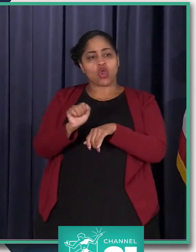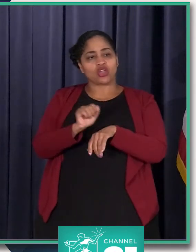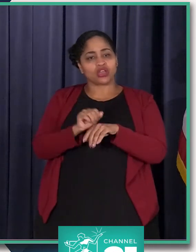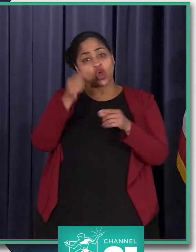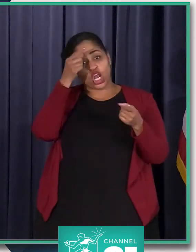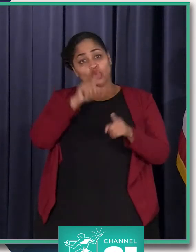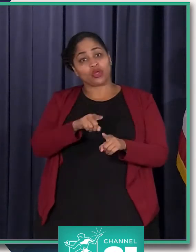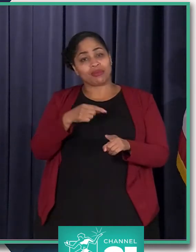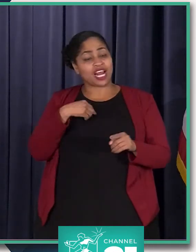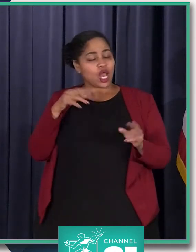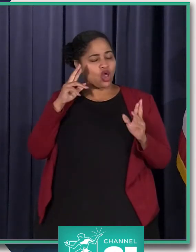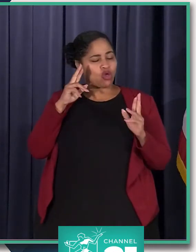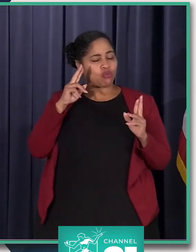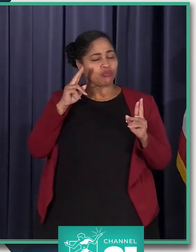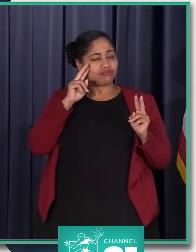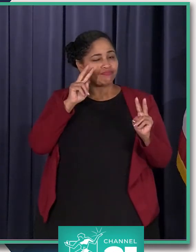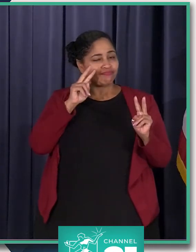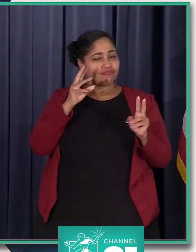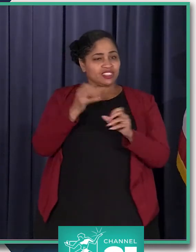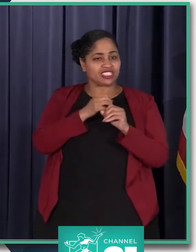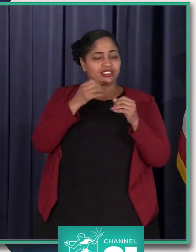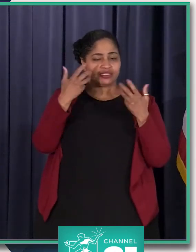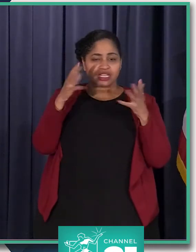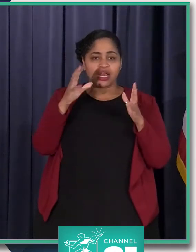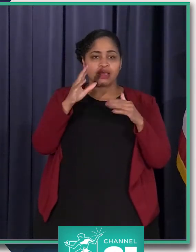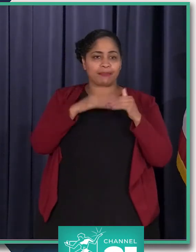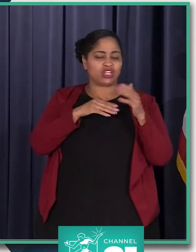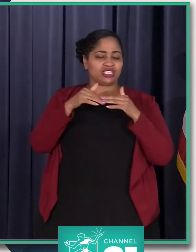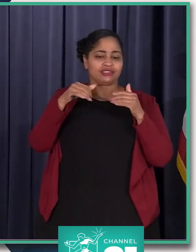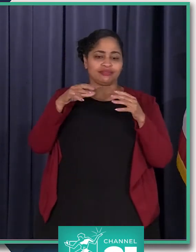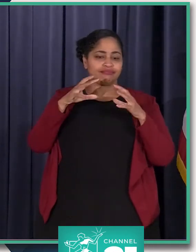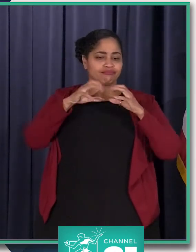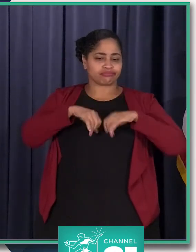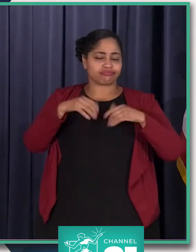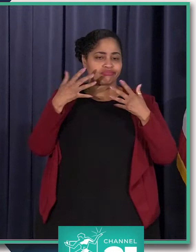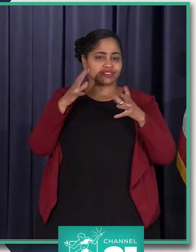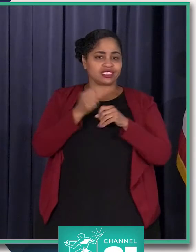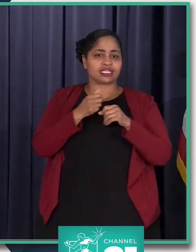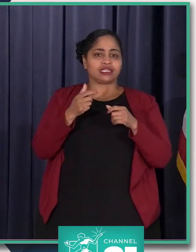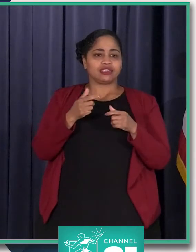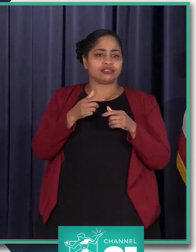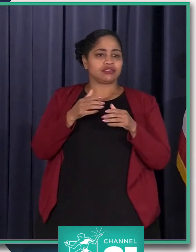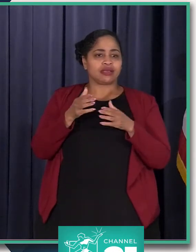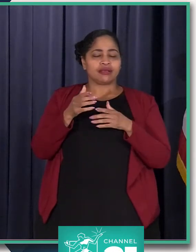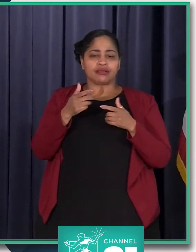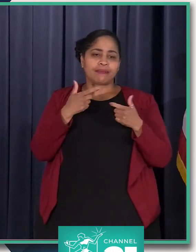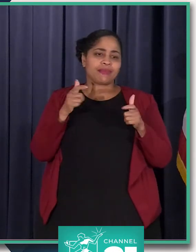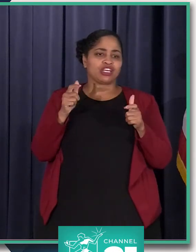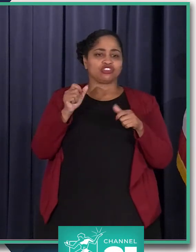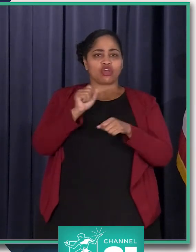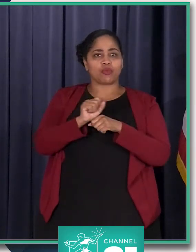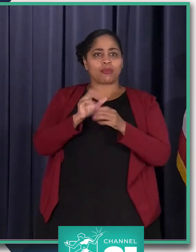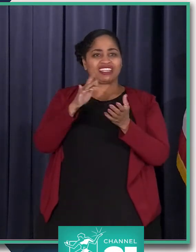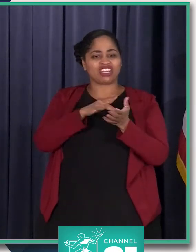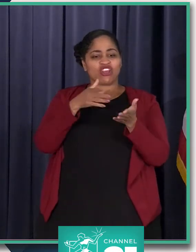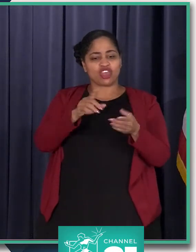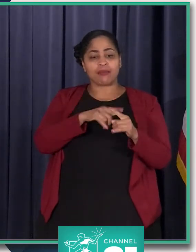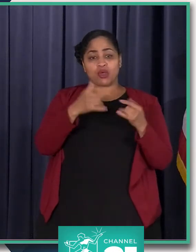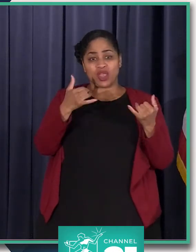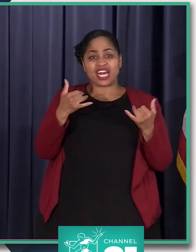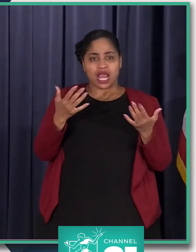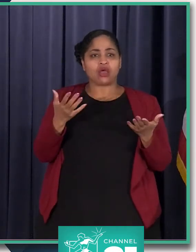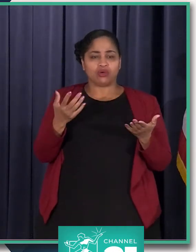agreement. I hope I get it done, that we get the building down and get a major employment center in there, but it's very much front burner right